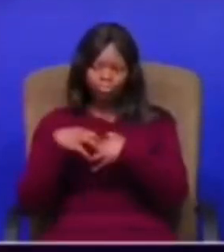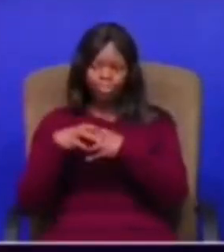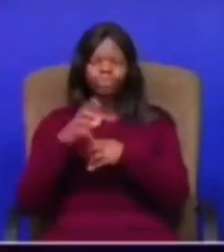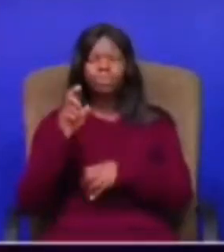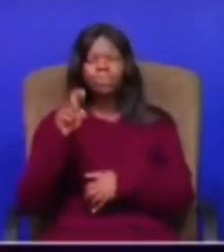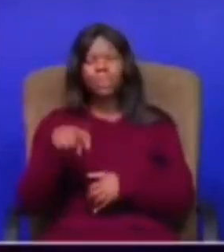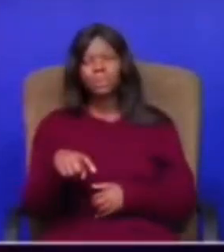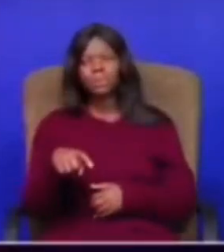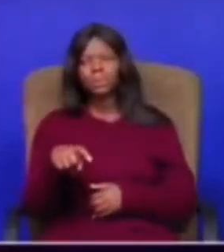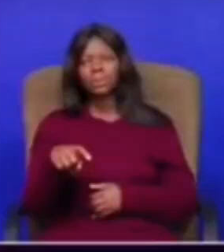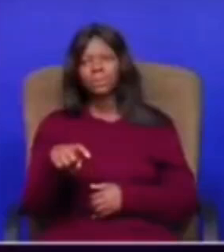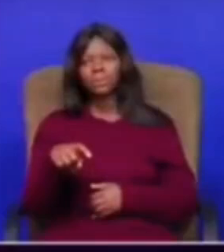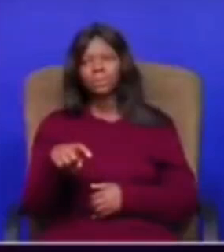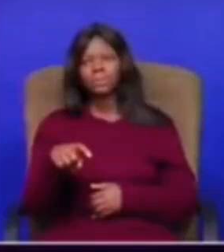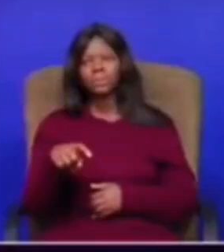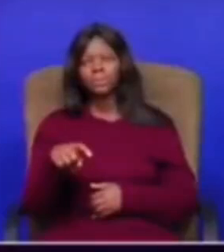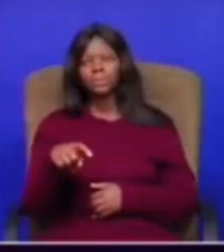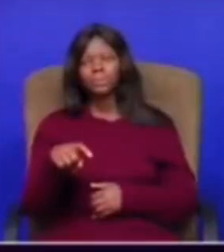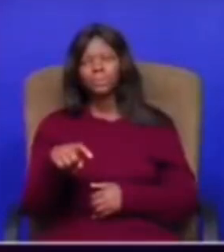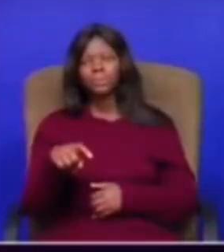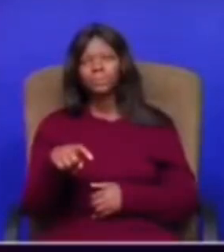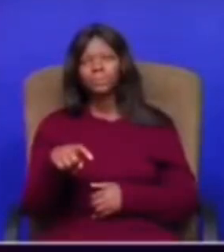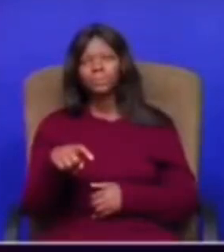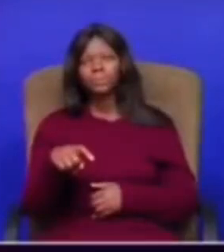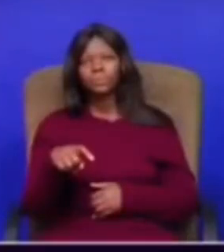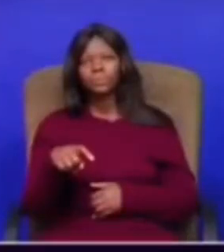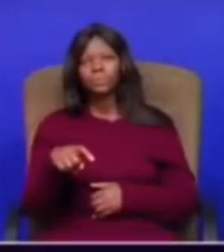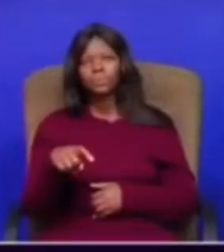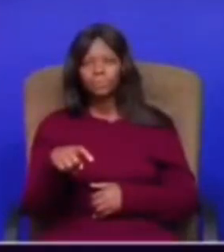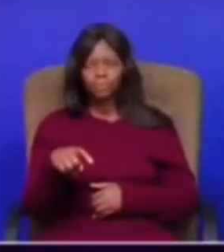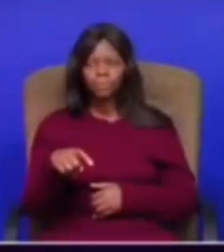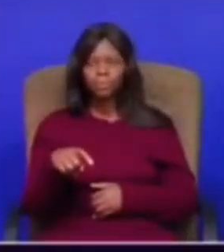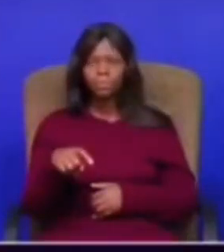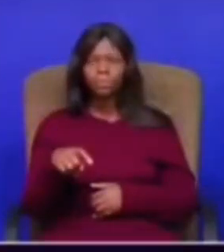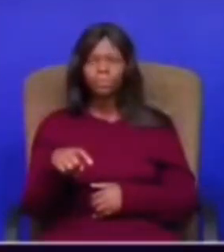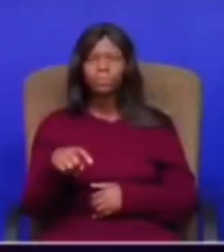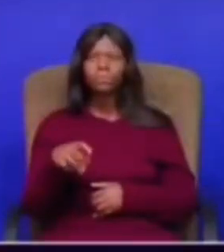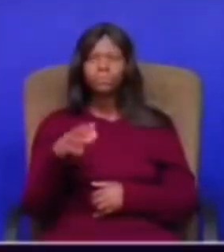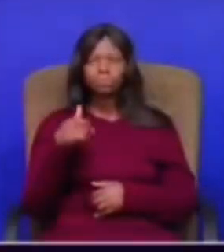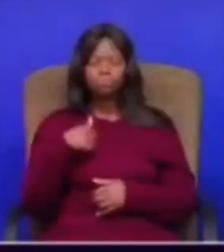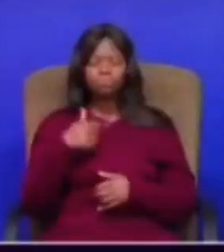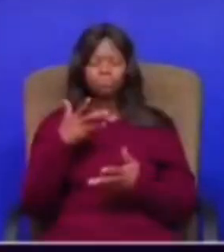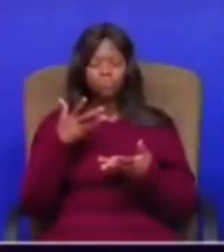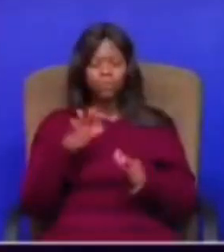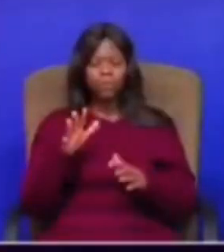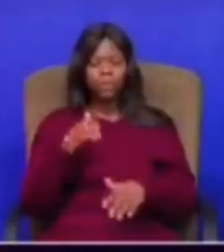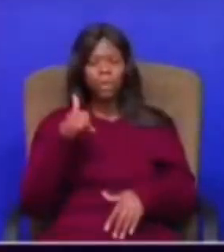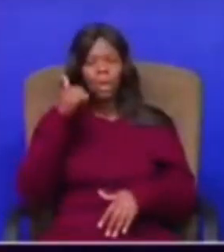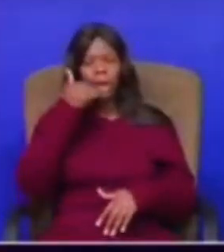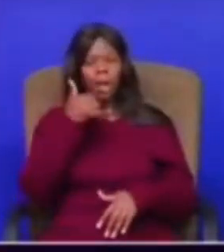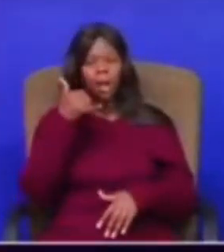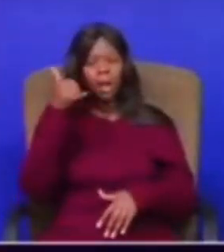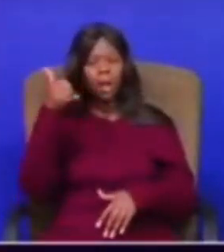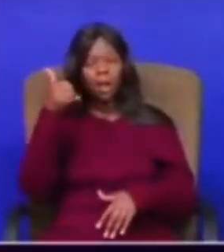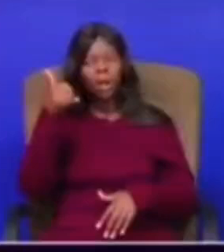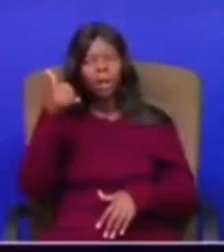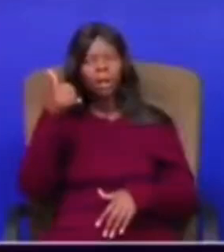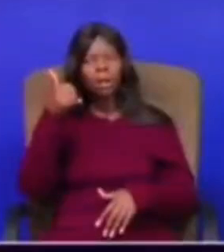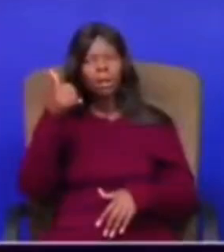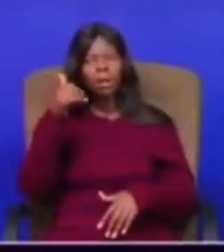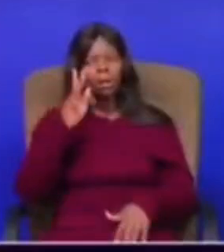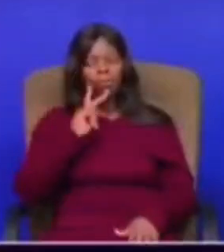countries. And to this end, in a telephone conversation with President Trump, when we